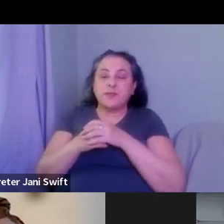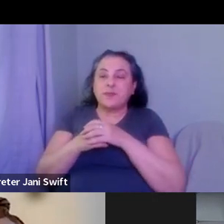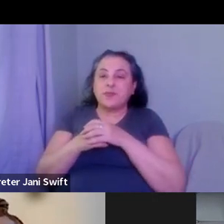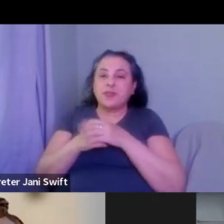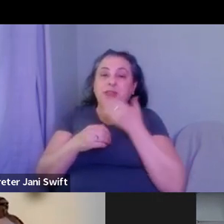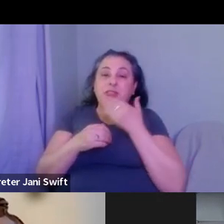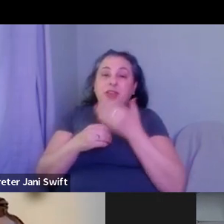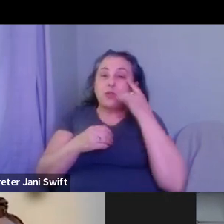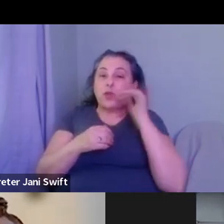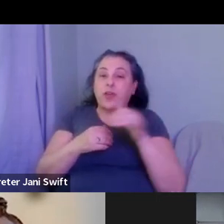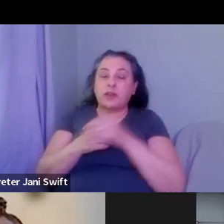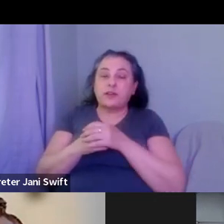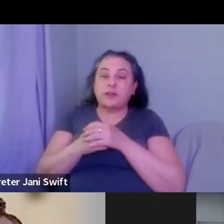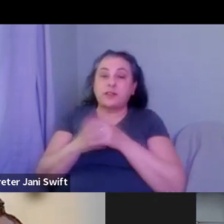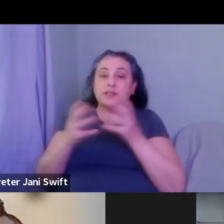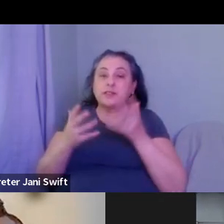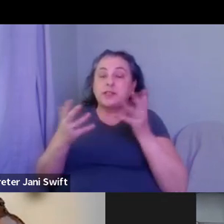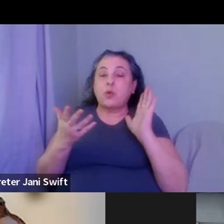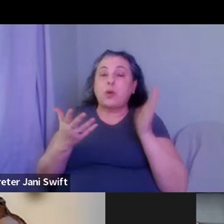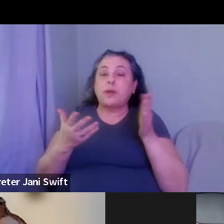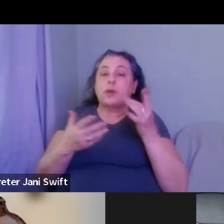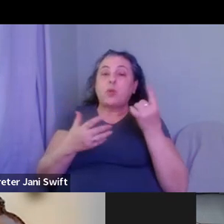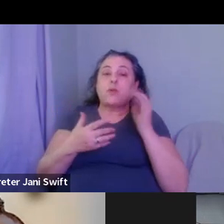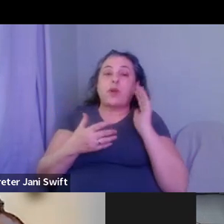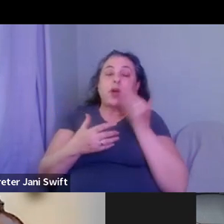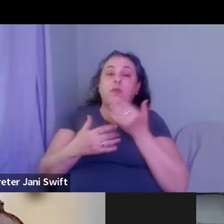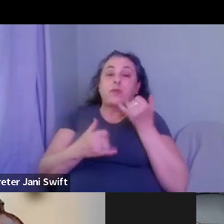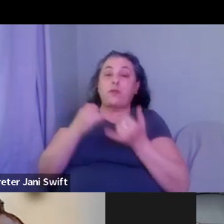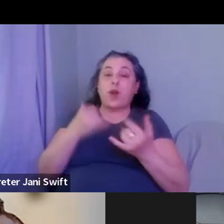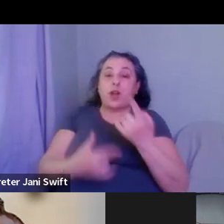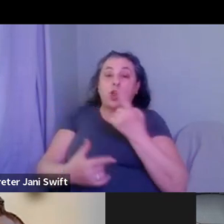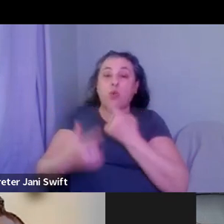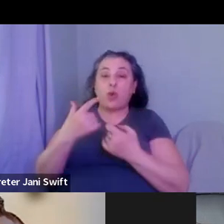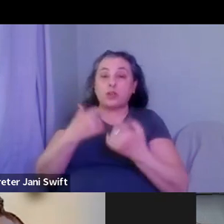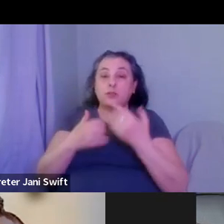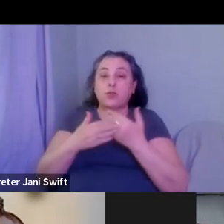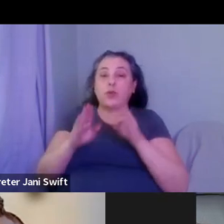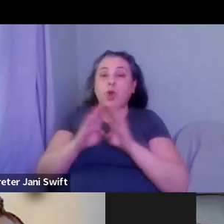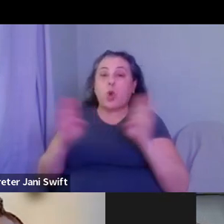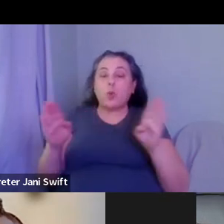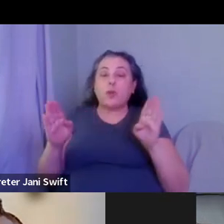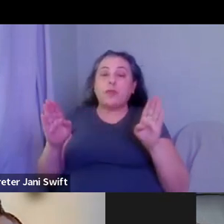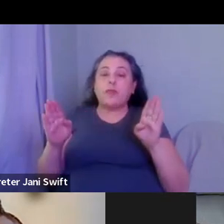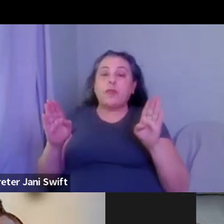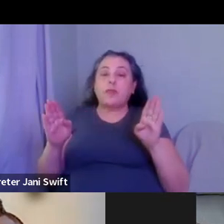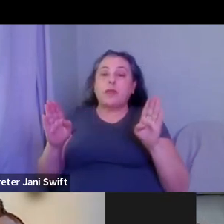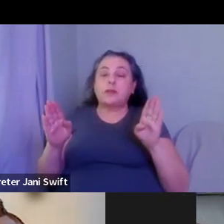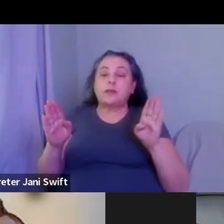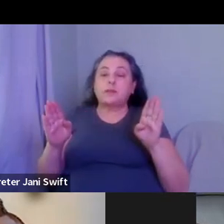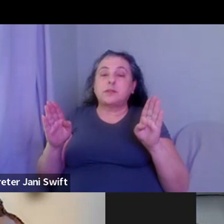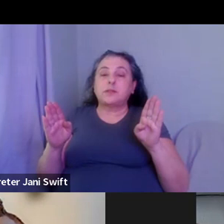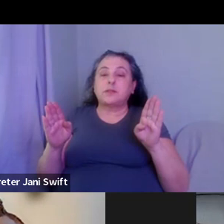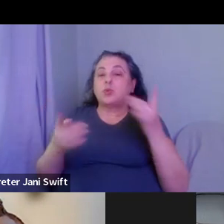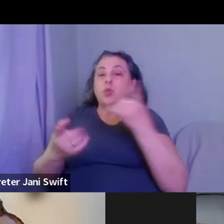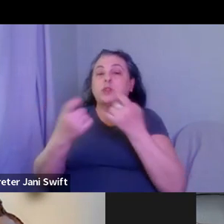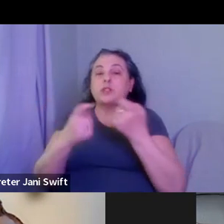Thank you for that. So this is going to be one of our final questions before we open the floor to questions from the